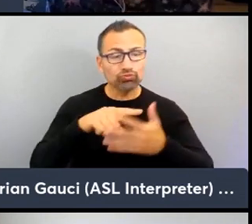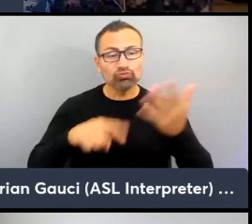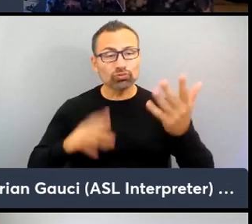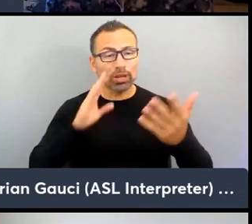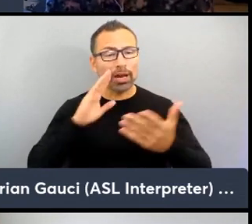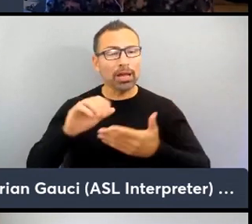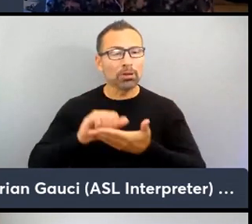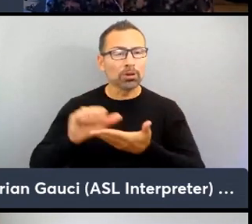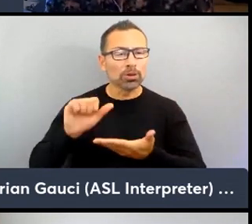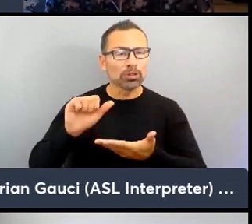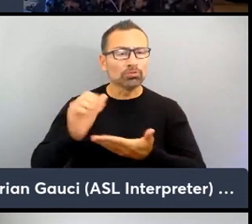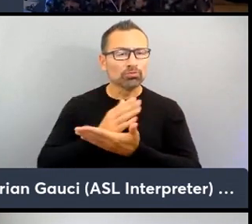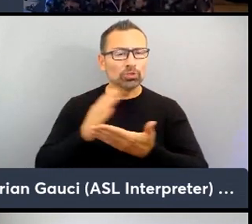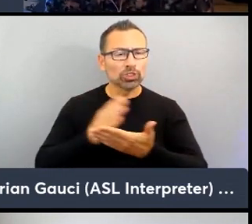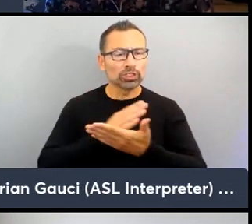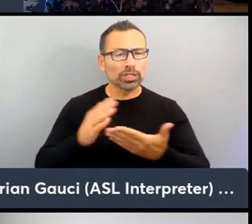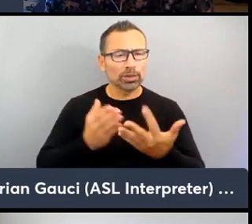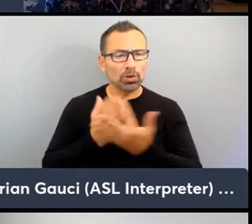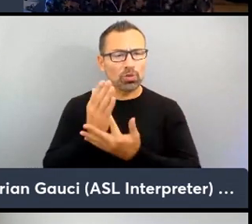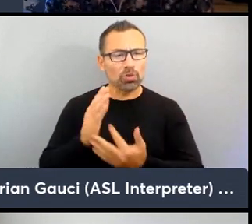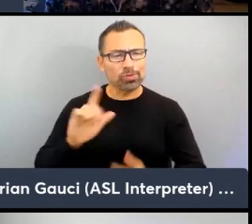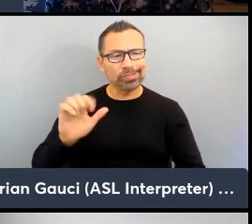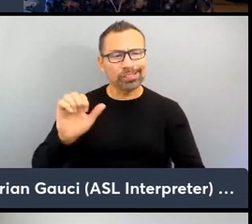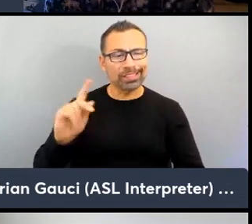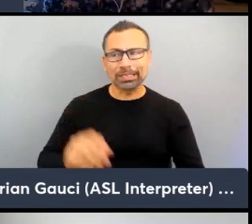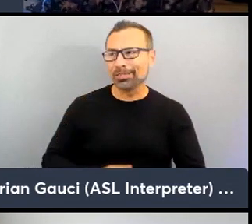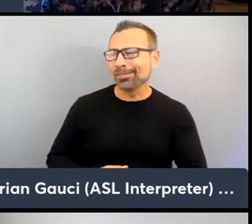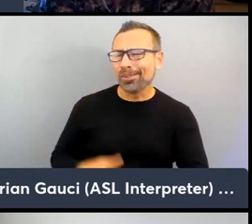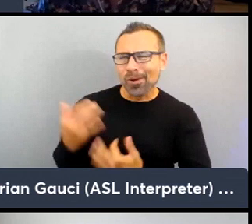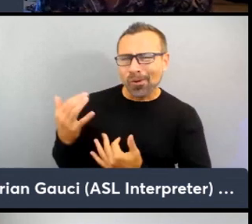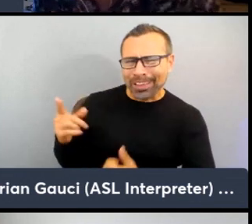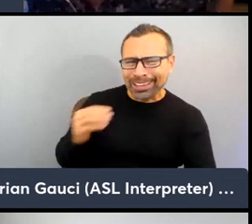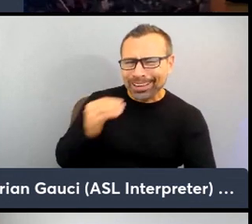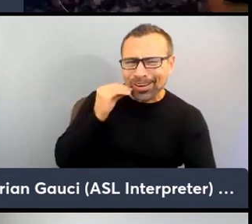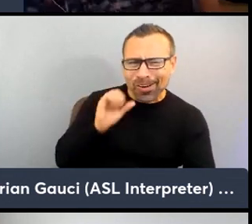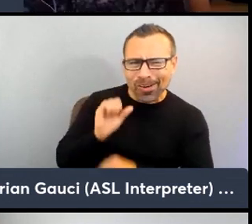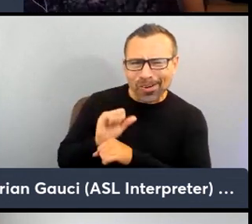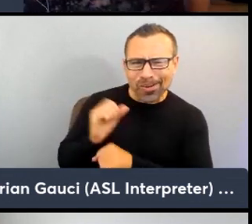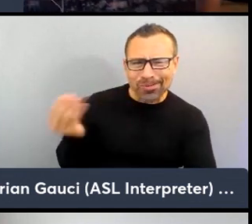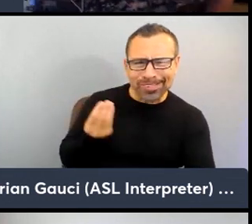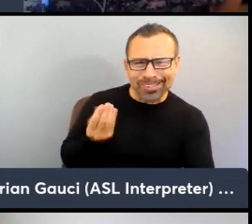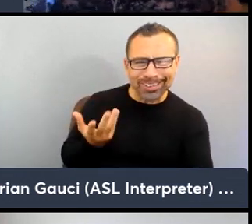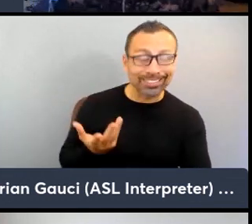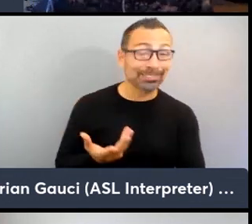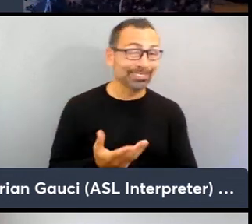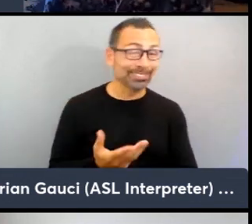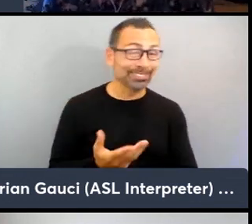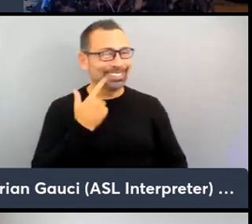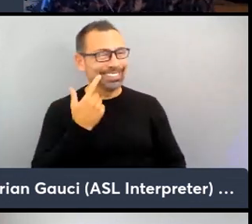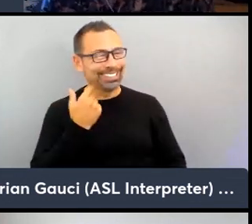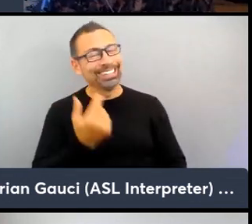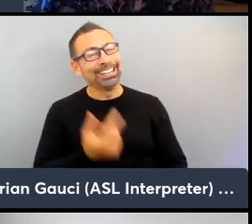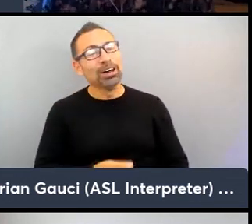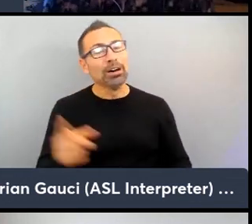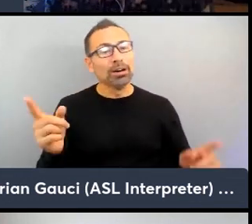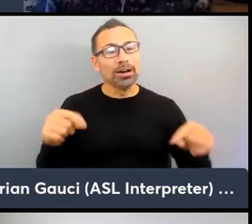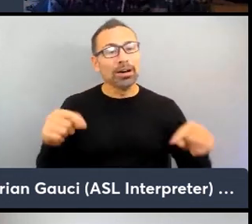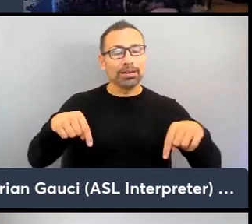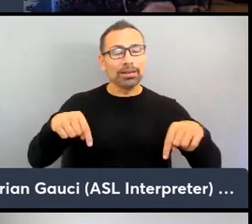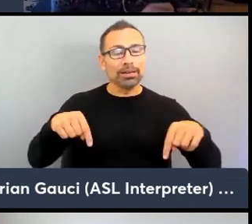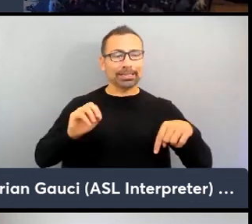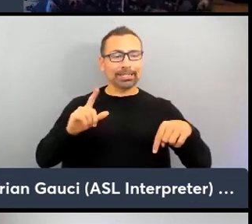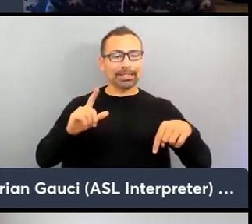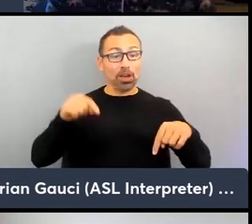in the link section. Wait, that sounds like homework. But, this is huge, though, because if you have a